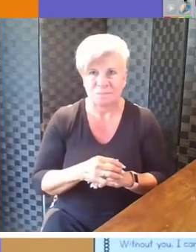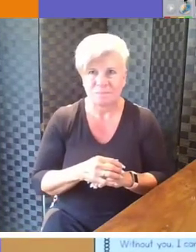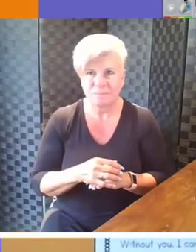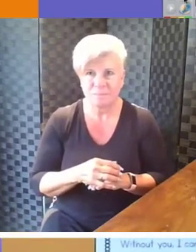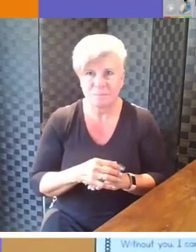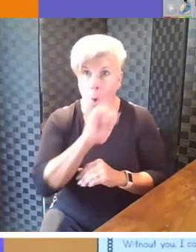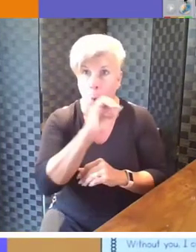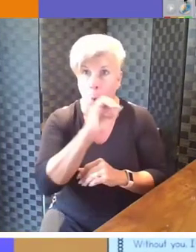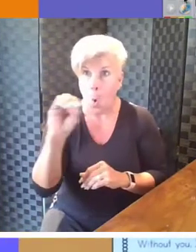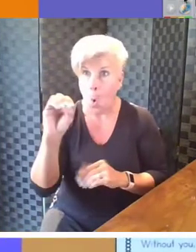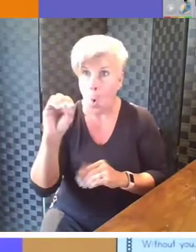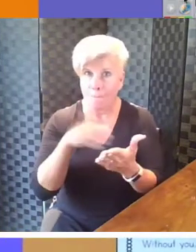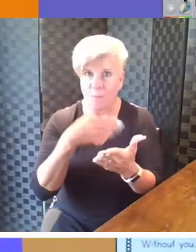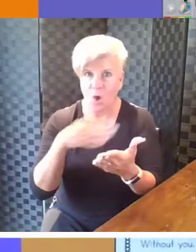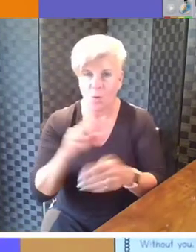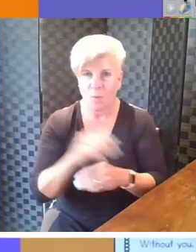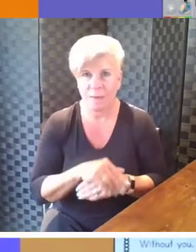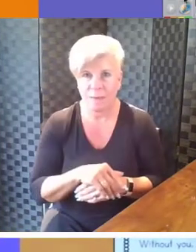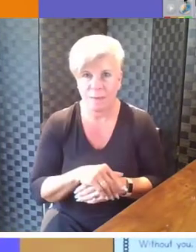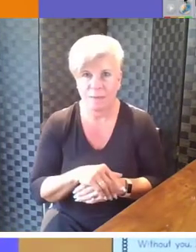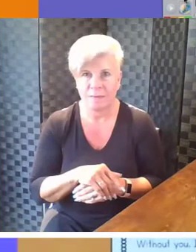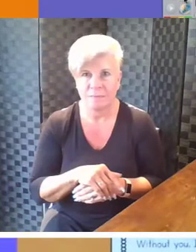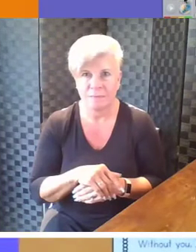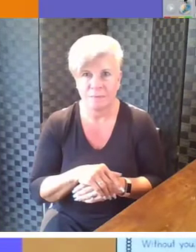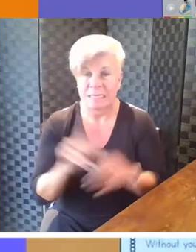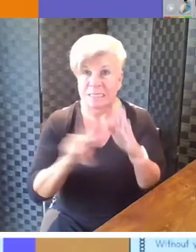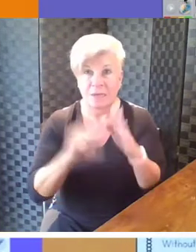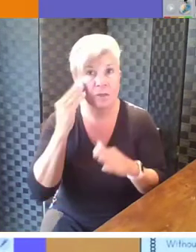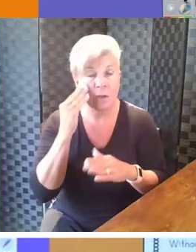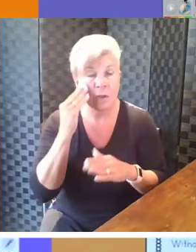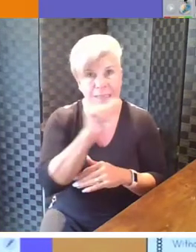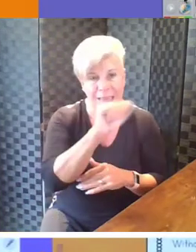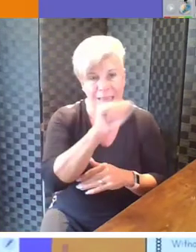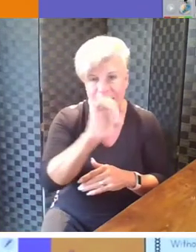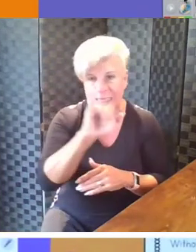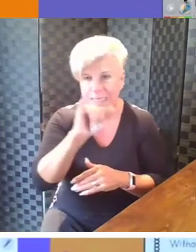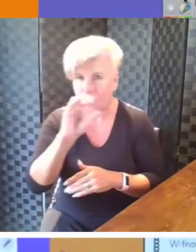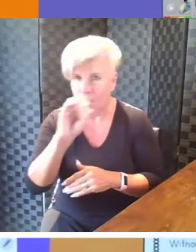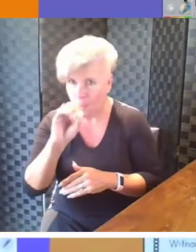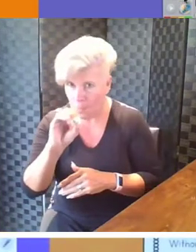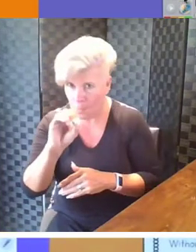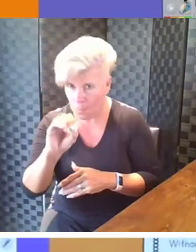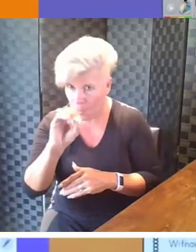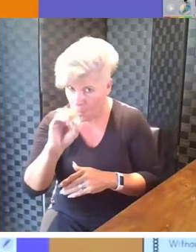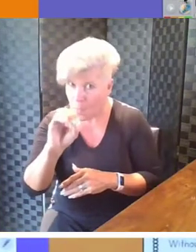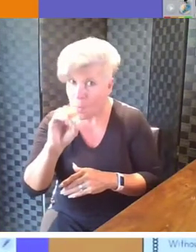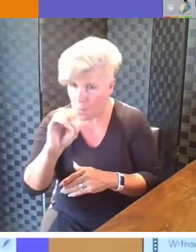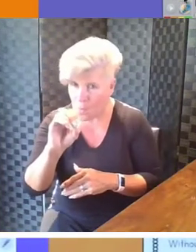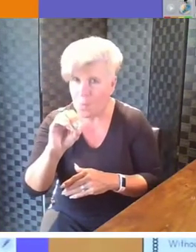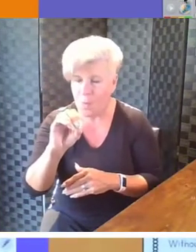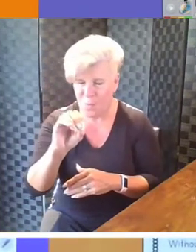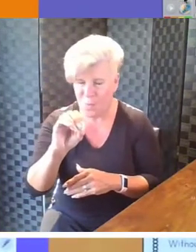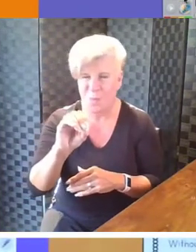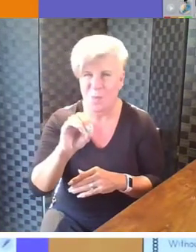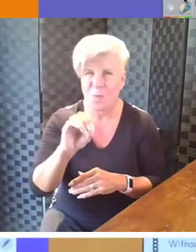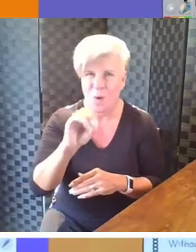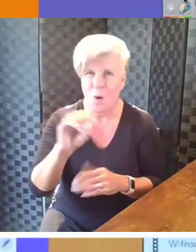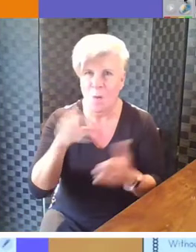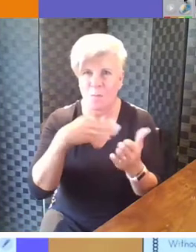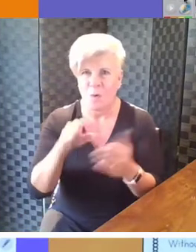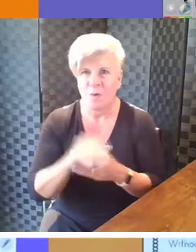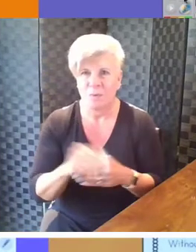Here's my O poem. I know kindergartners know their vowels, so let's go in order. A, E, I, O. This is our O poem. What's